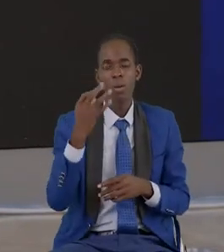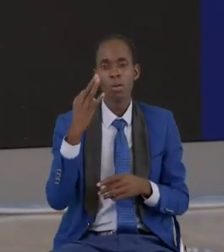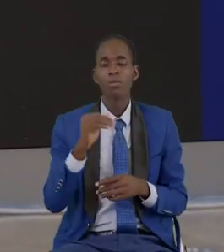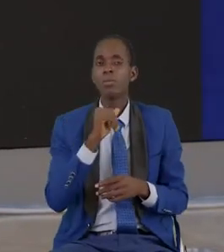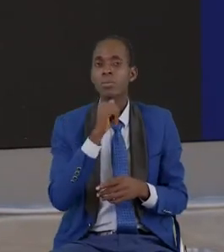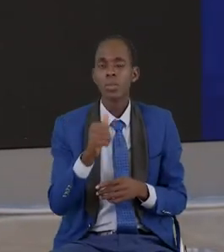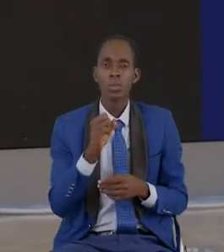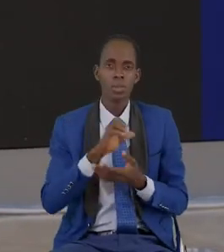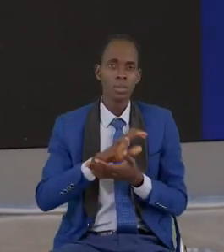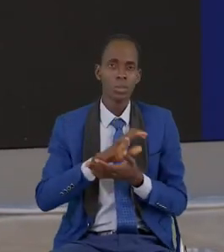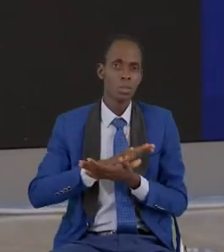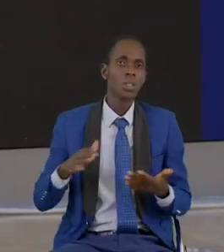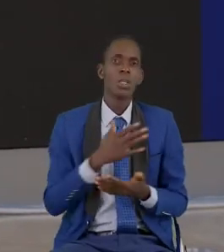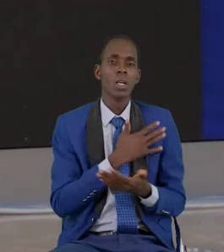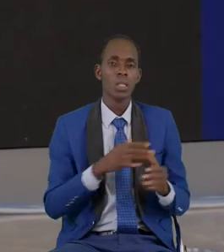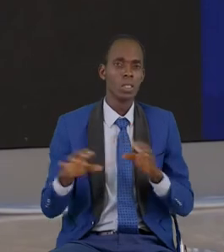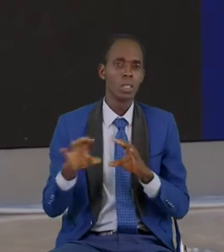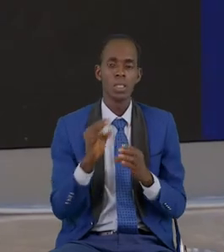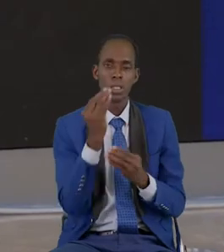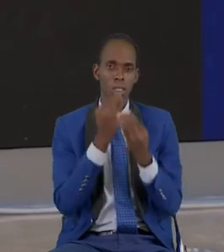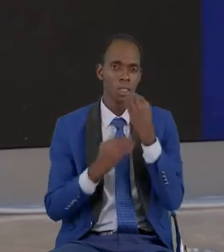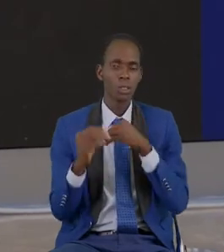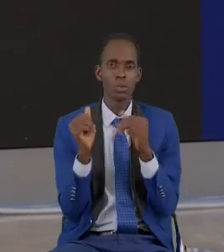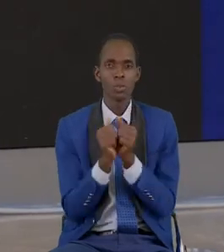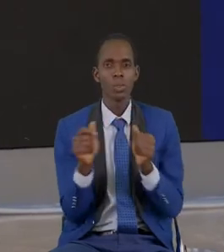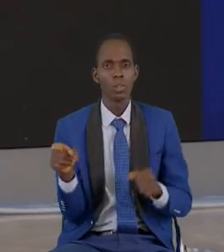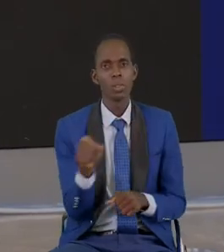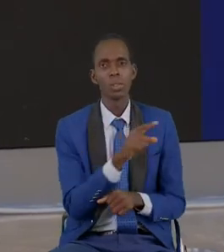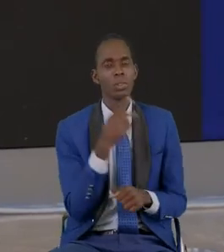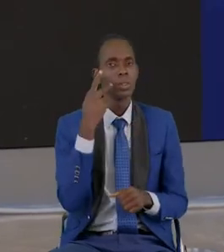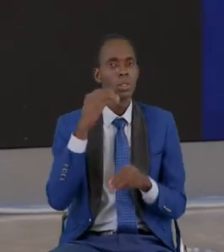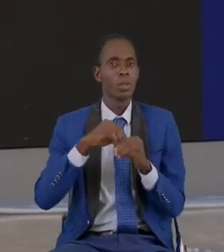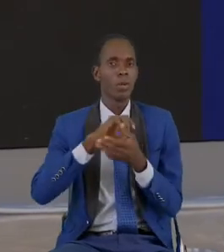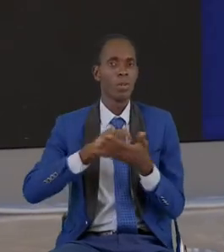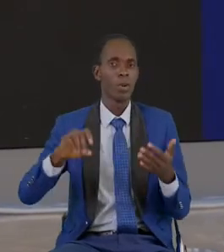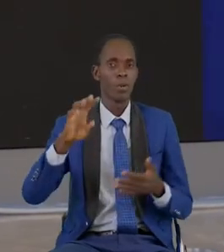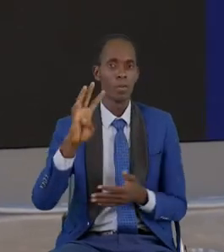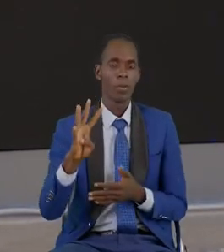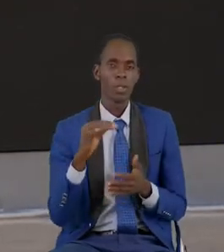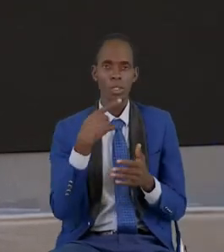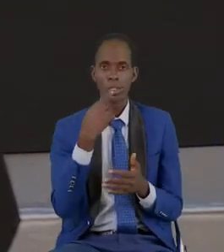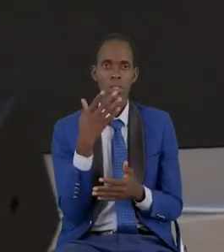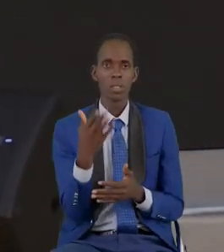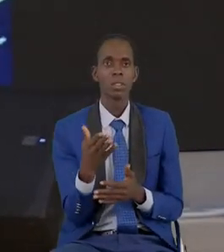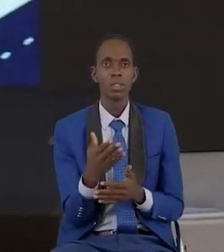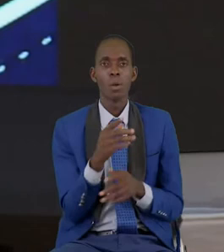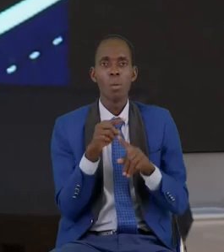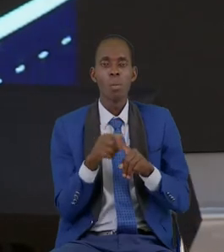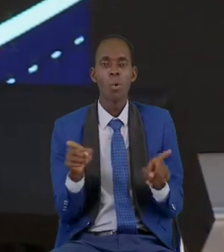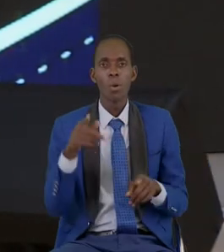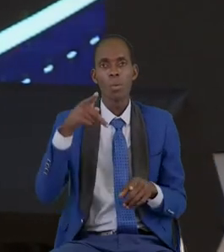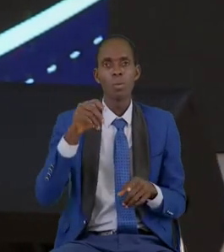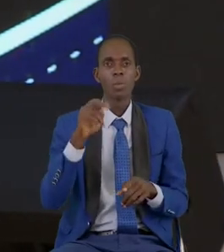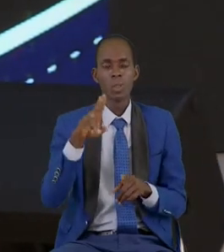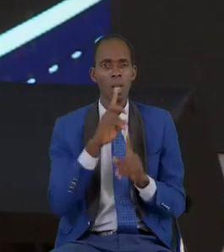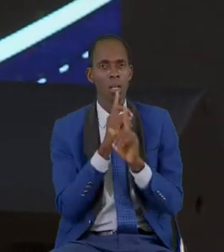uncircumcised and did eat with them. In verse 4. Verse 4 tells us what Peter rehearsed the